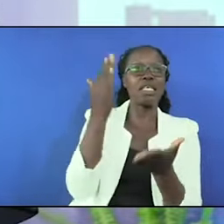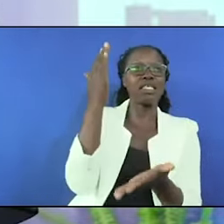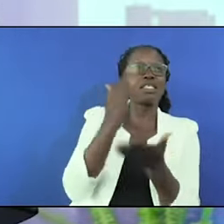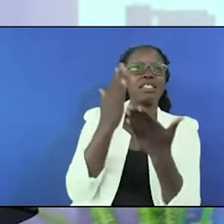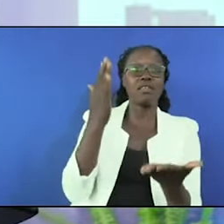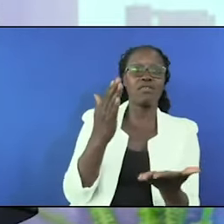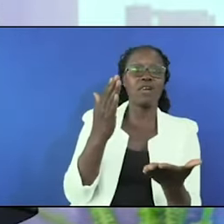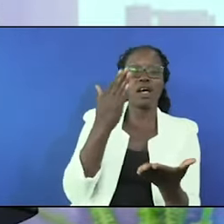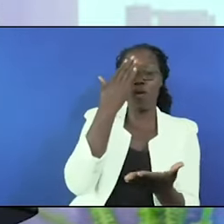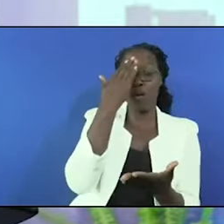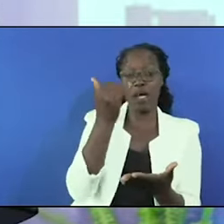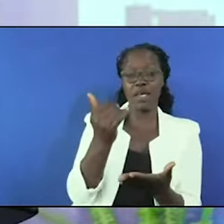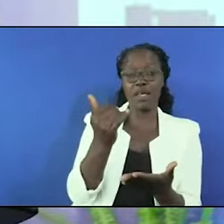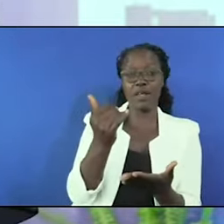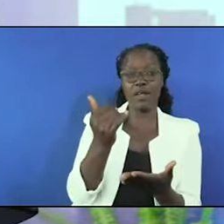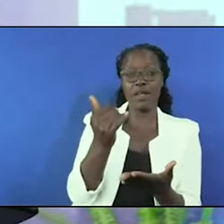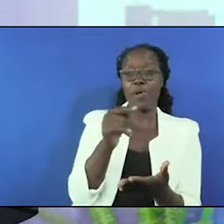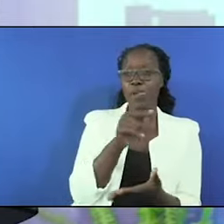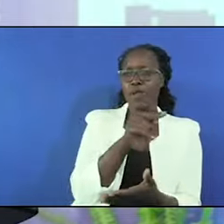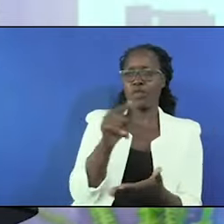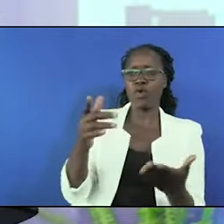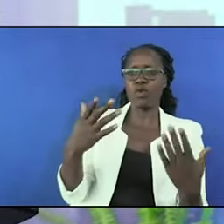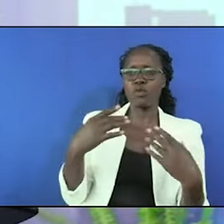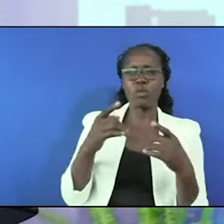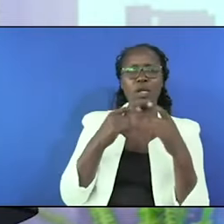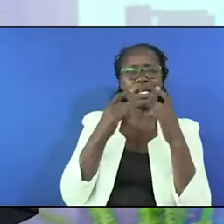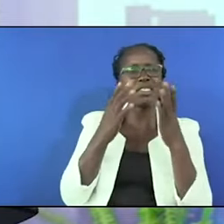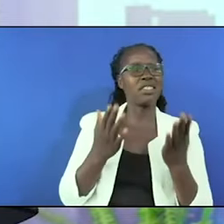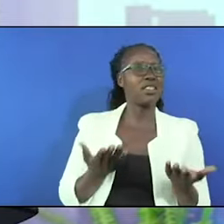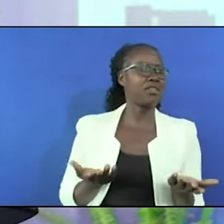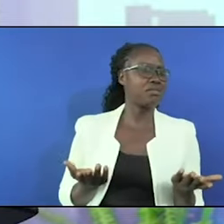justified because those people are sinners.